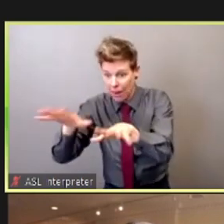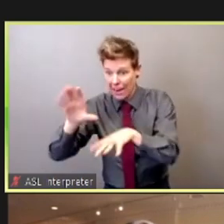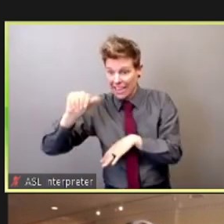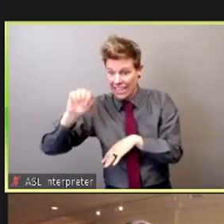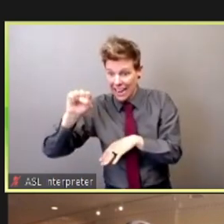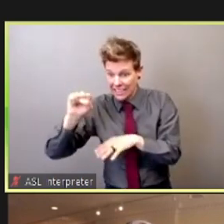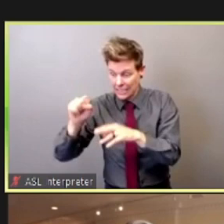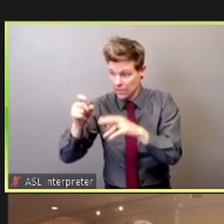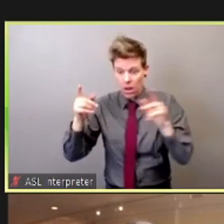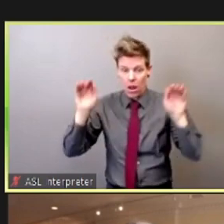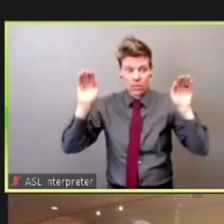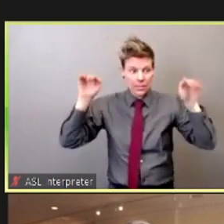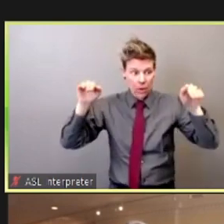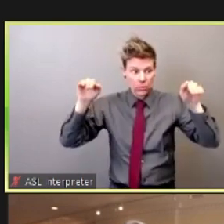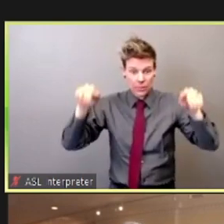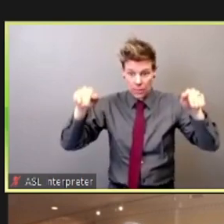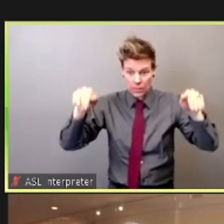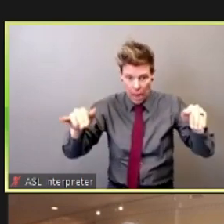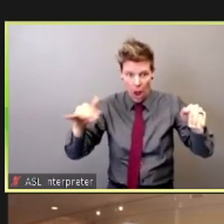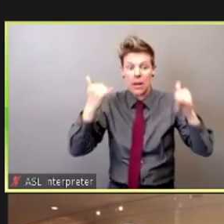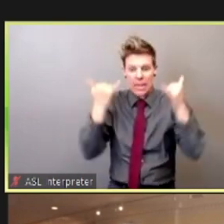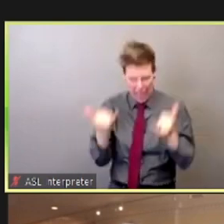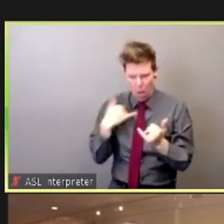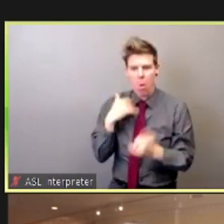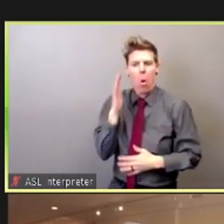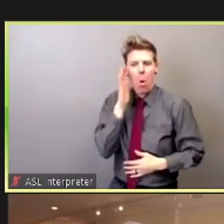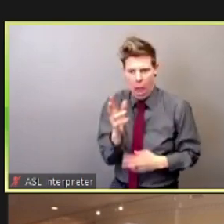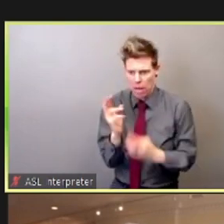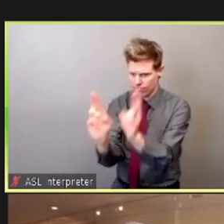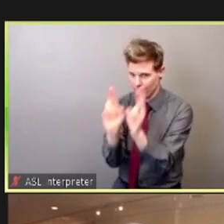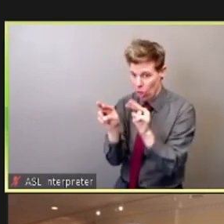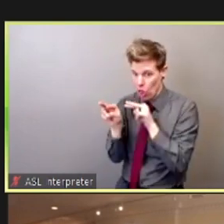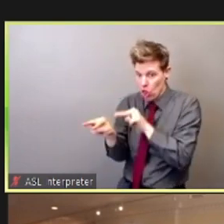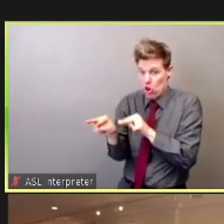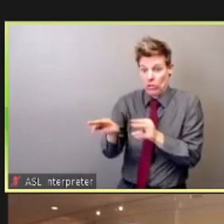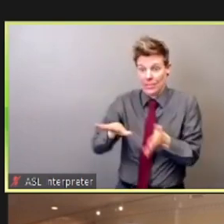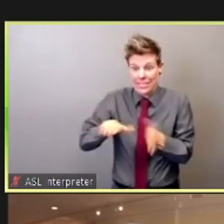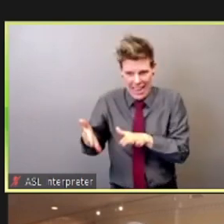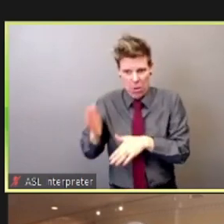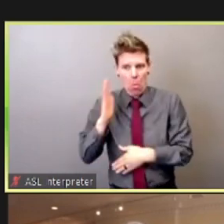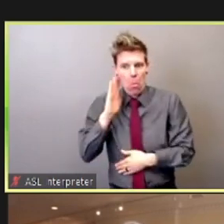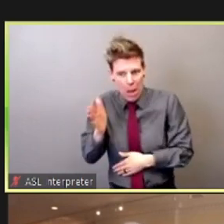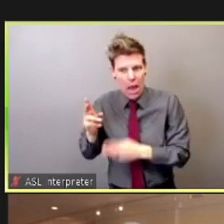mortality rate decline as well. Testing, an incredible